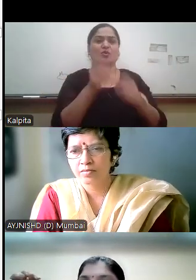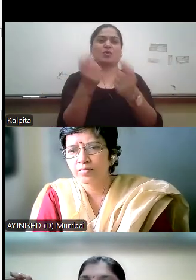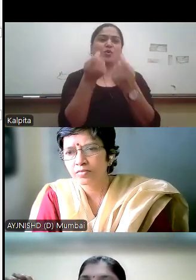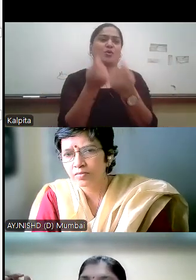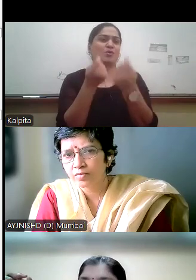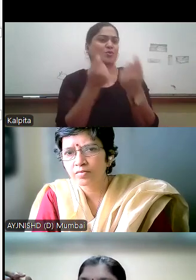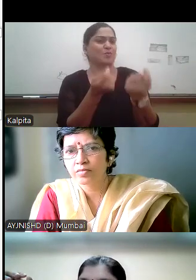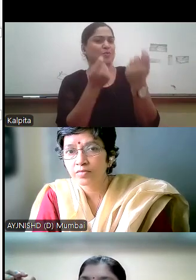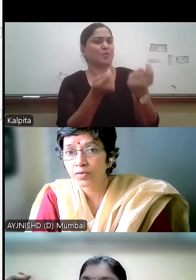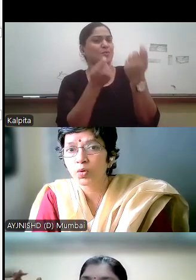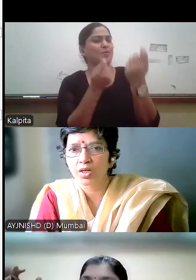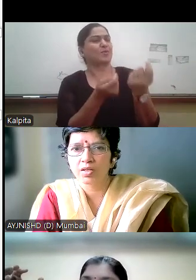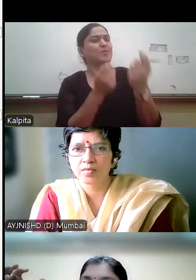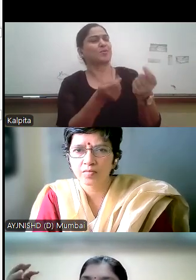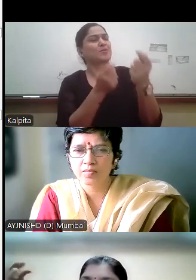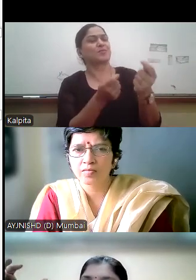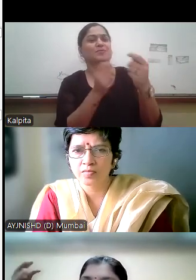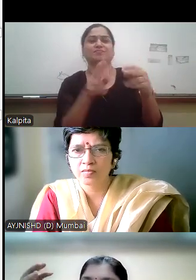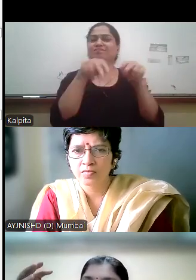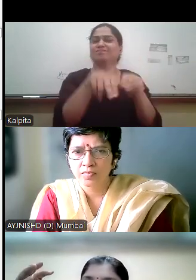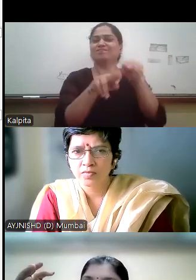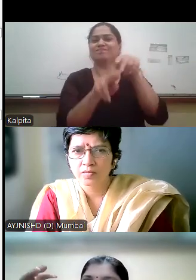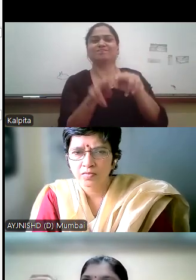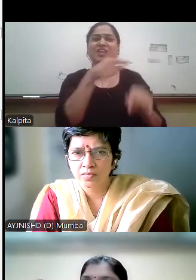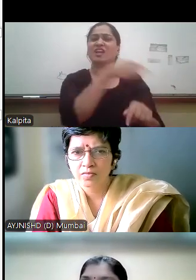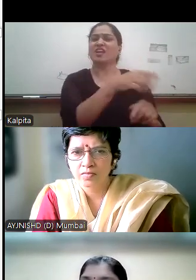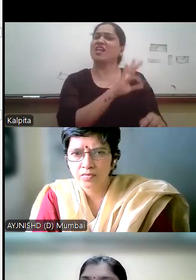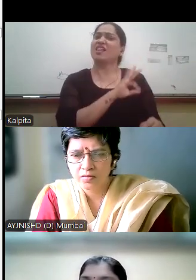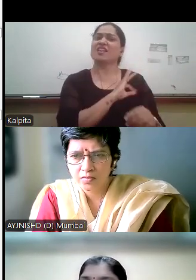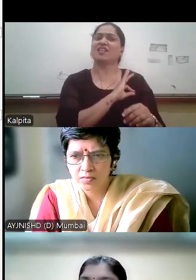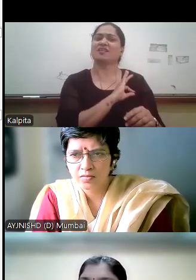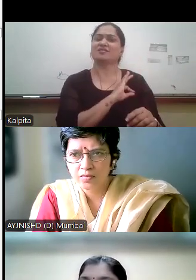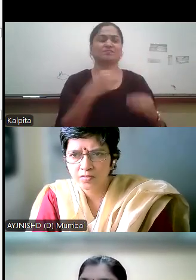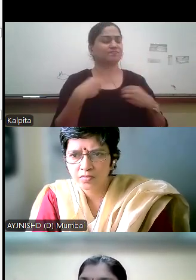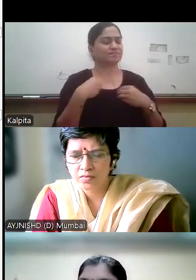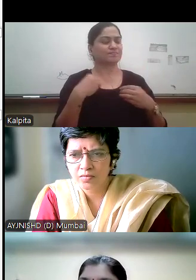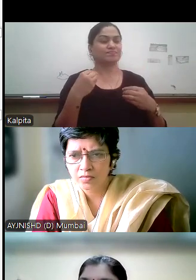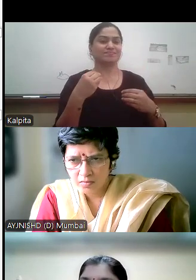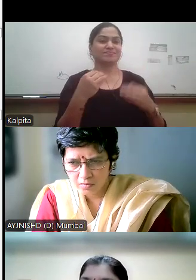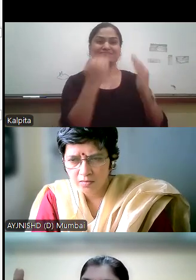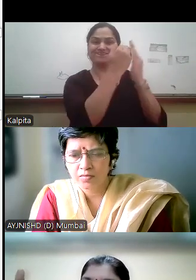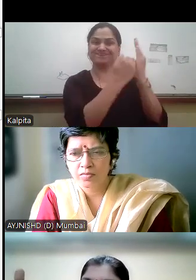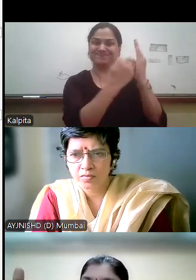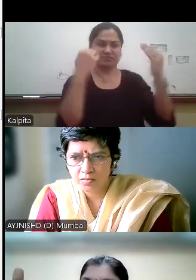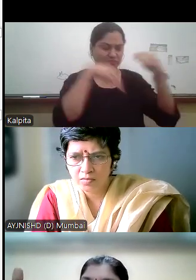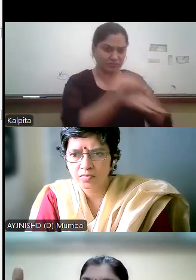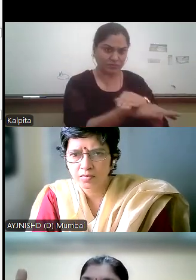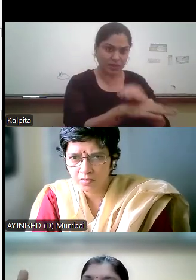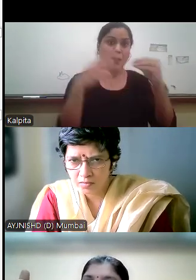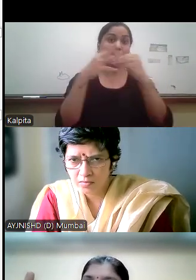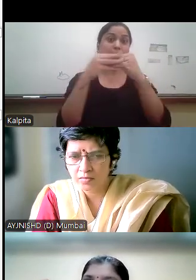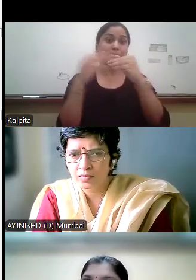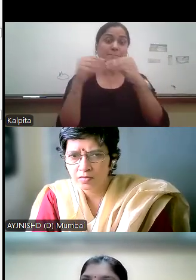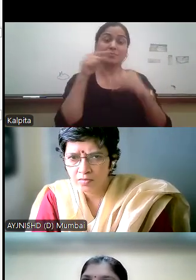called as hippotherapy. Hippotherapy also helps to, there's an institute in Bangalore which they practice